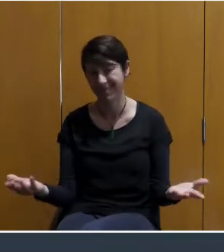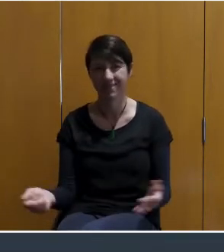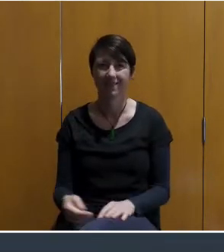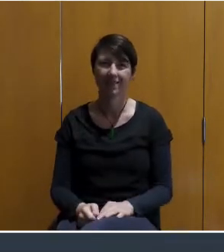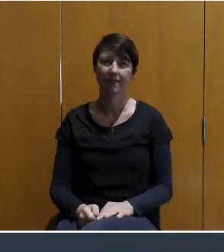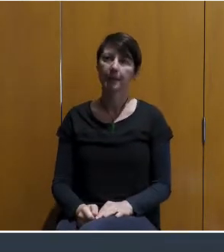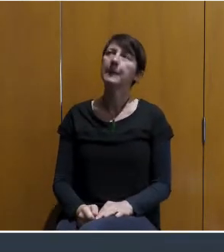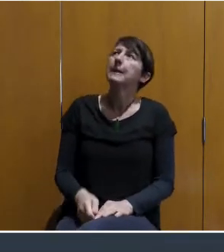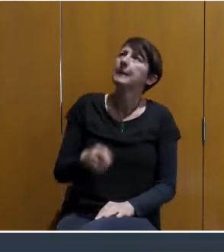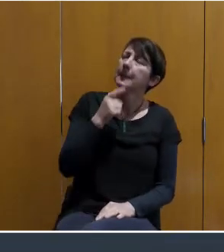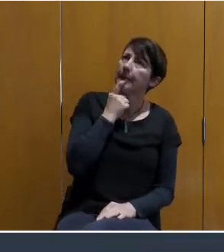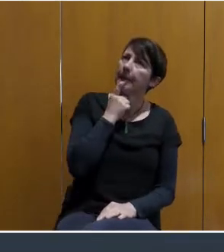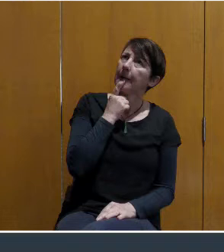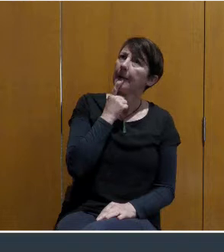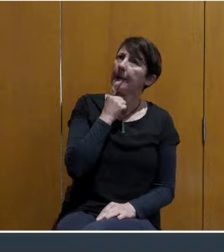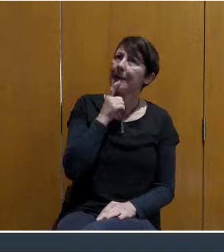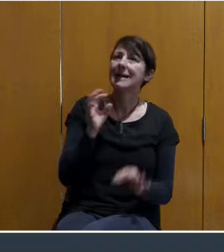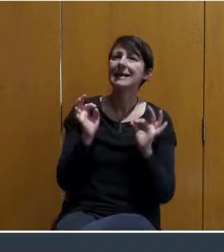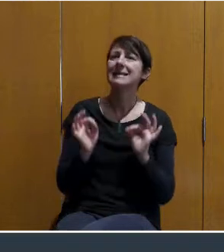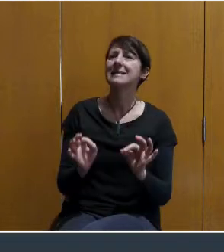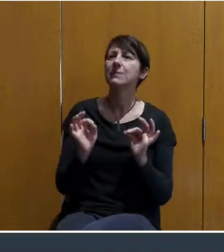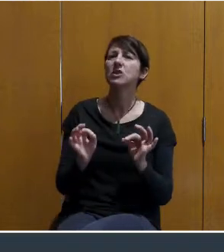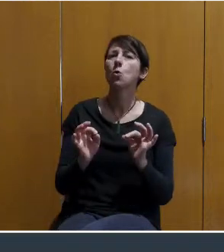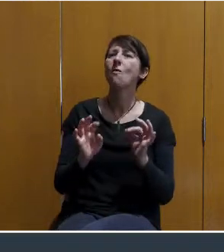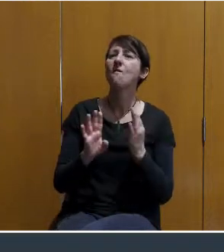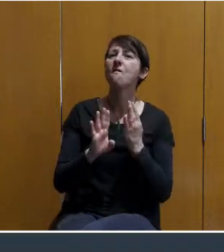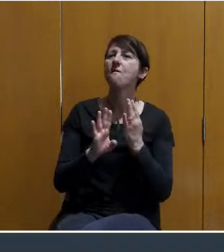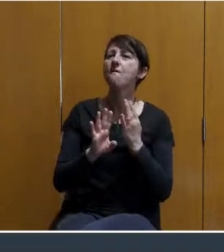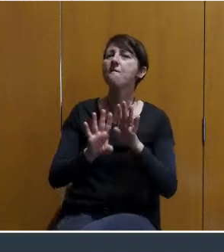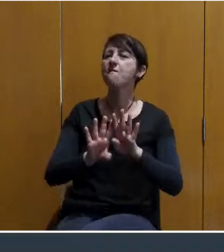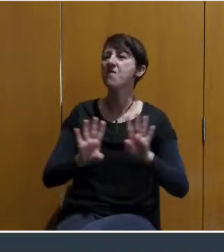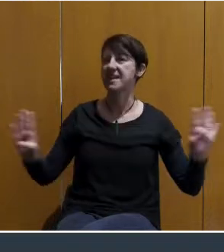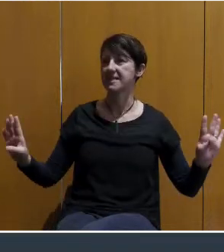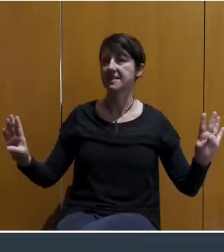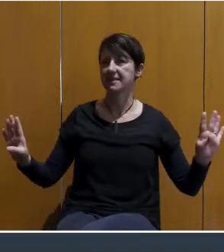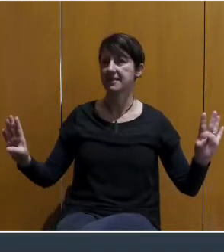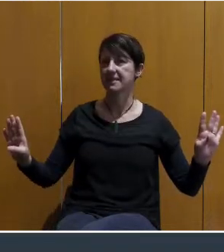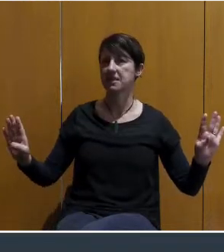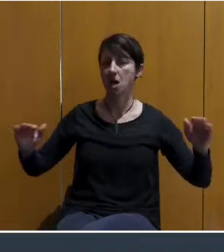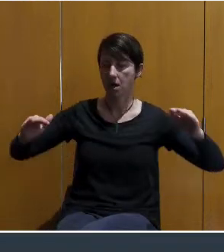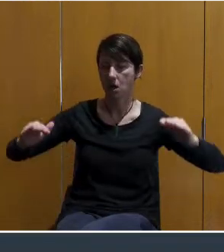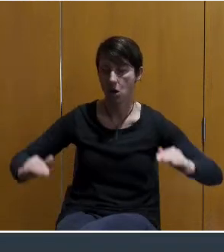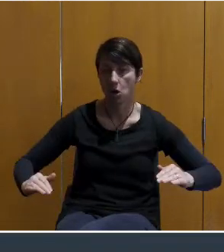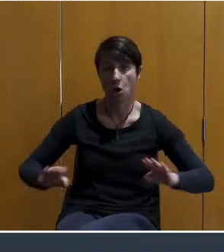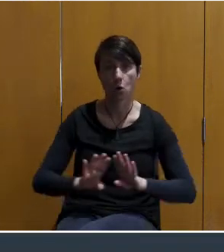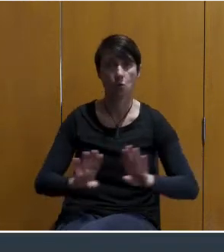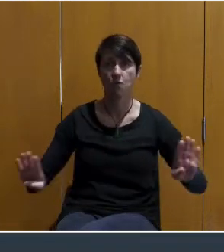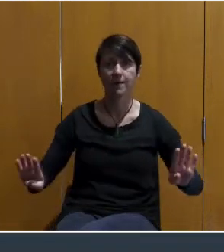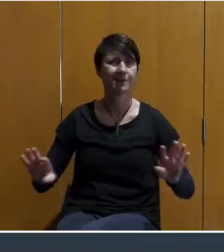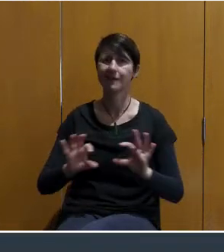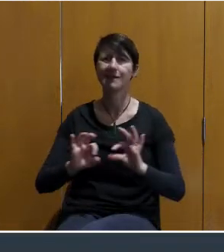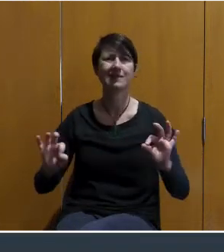of fencing that's low fencing. Doesn't have to be a solid fence, but if